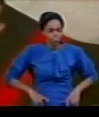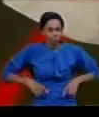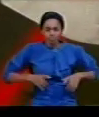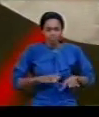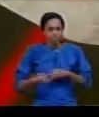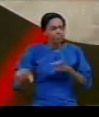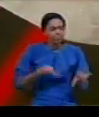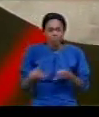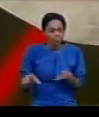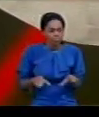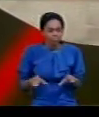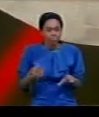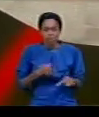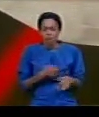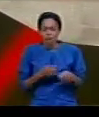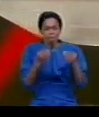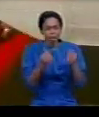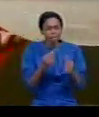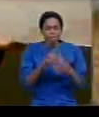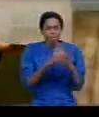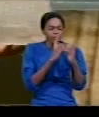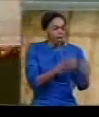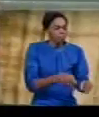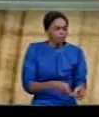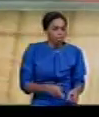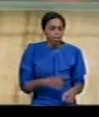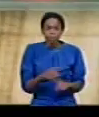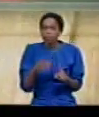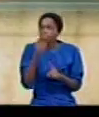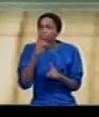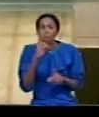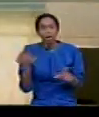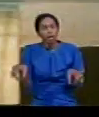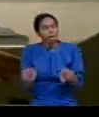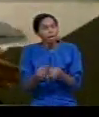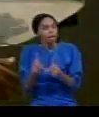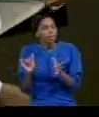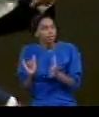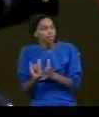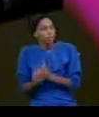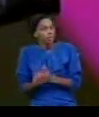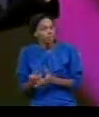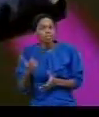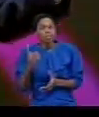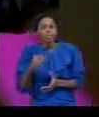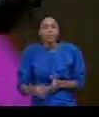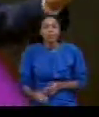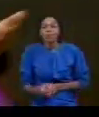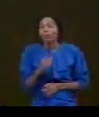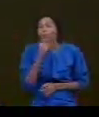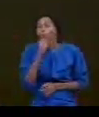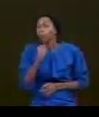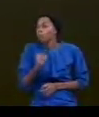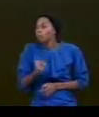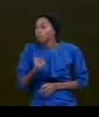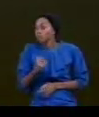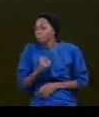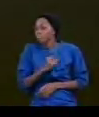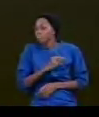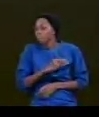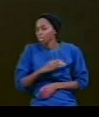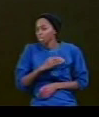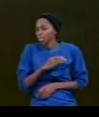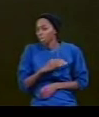too fast in responding. And when you are like that, the old reaction,